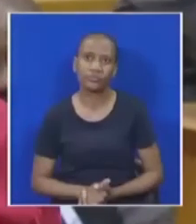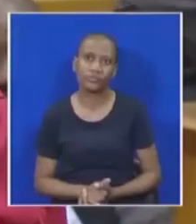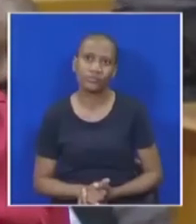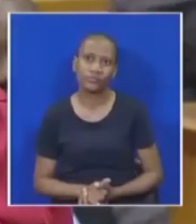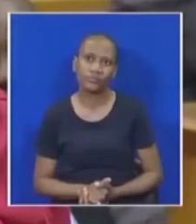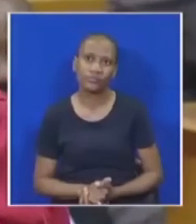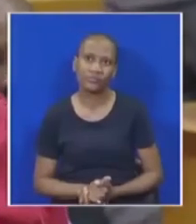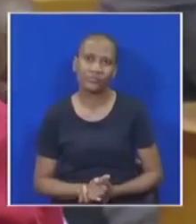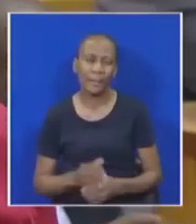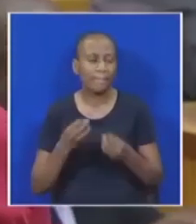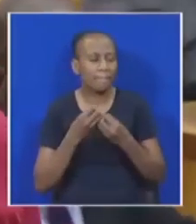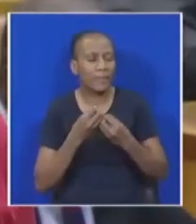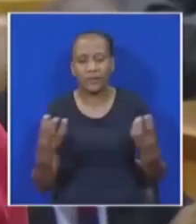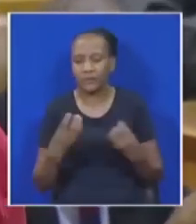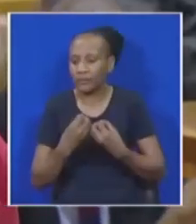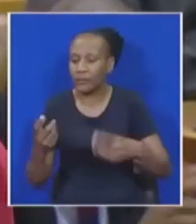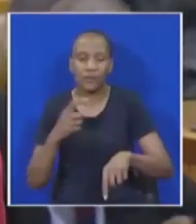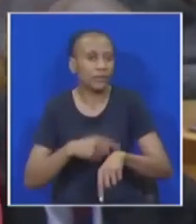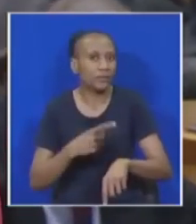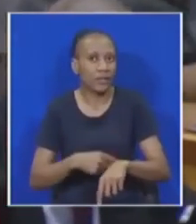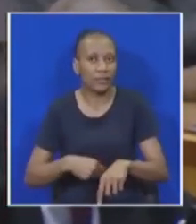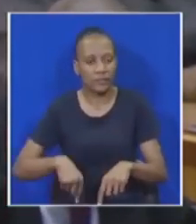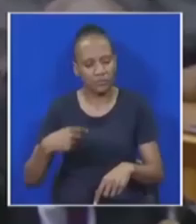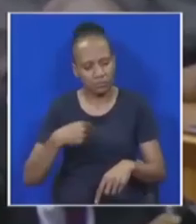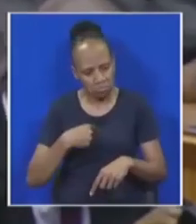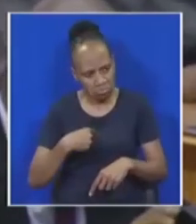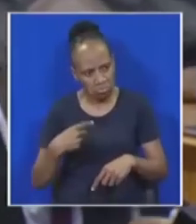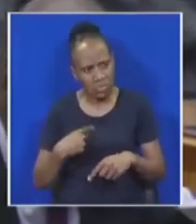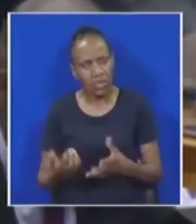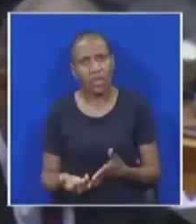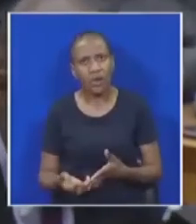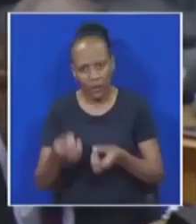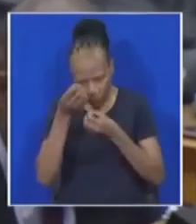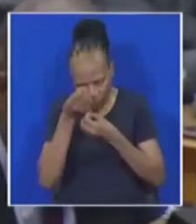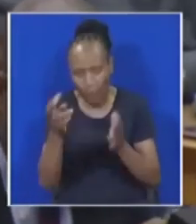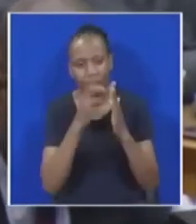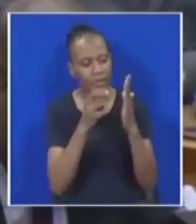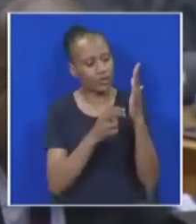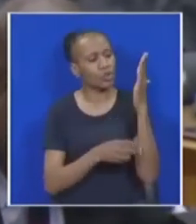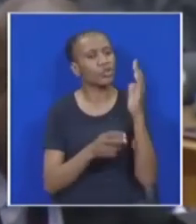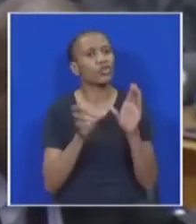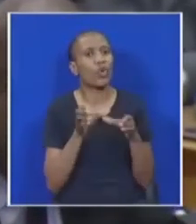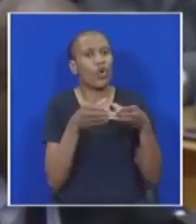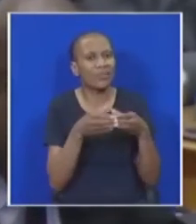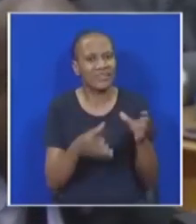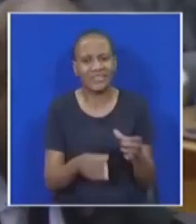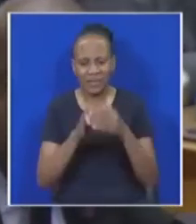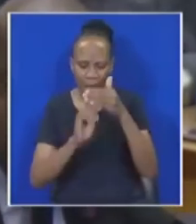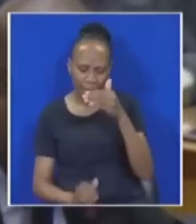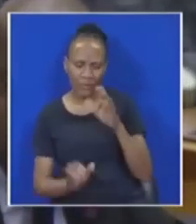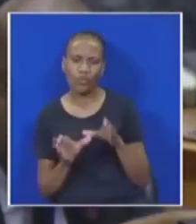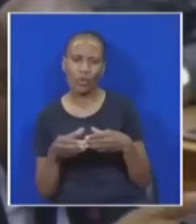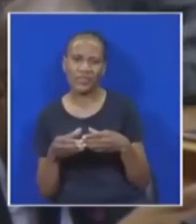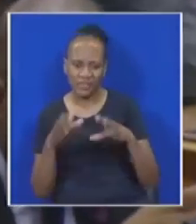on more than one occasion, we brought to the attention of the Rules Committee, of the subcommittee that dealt with the